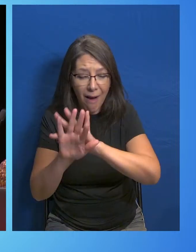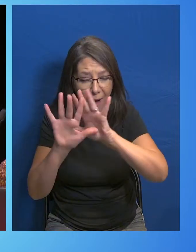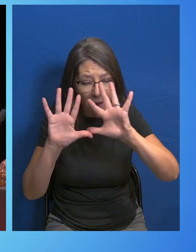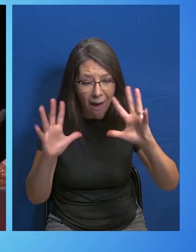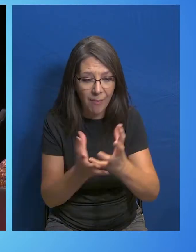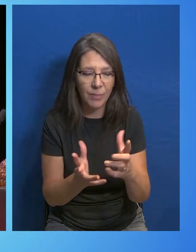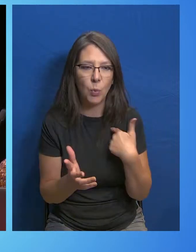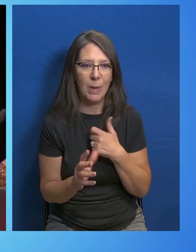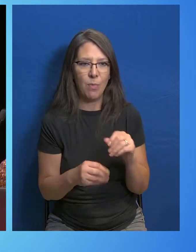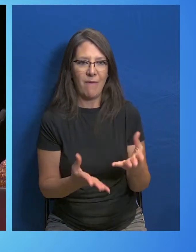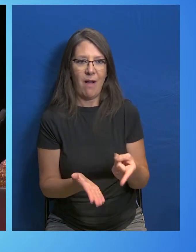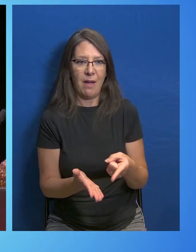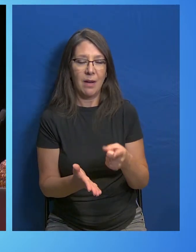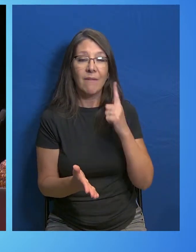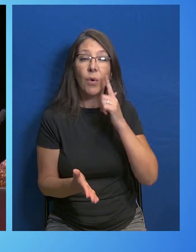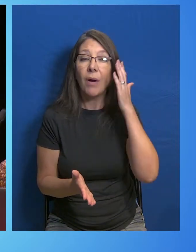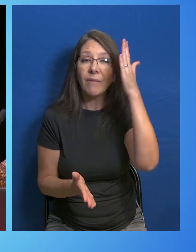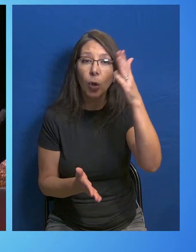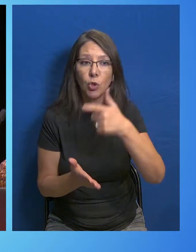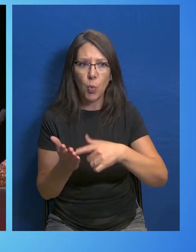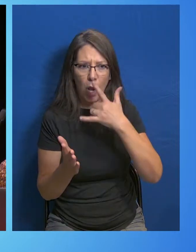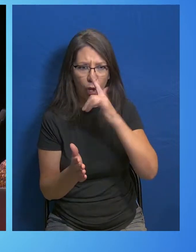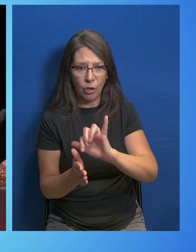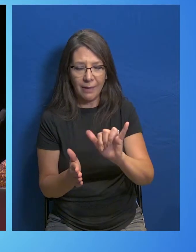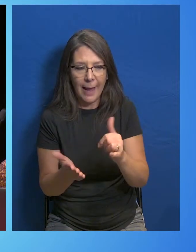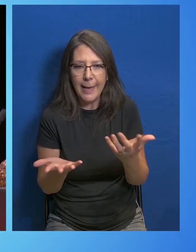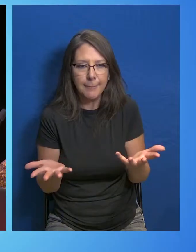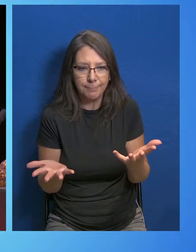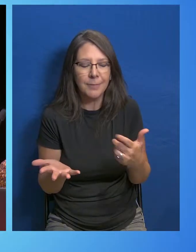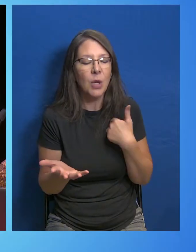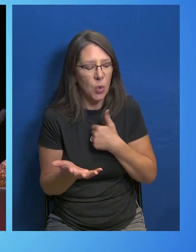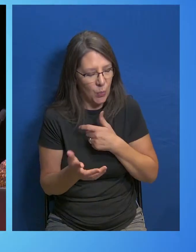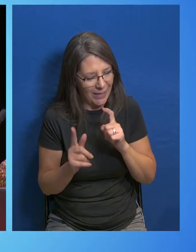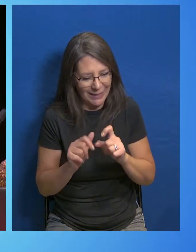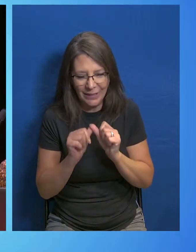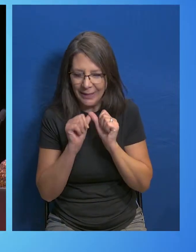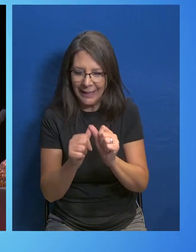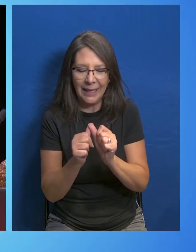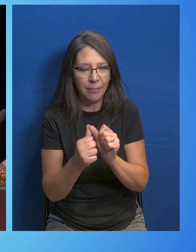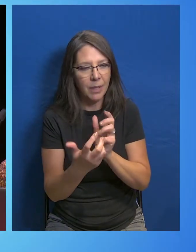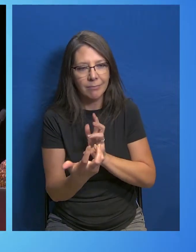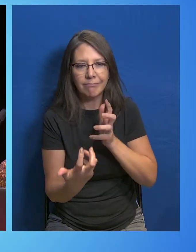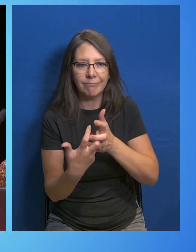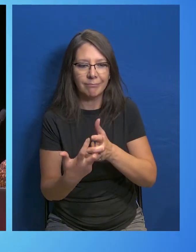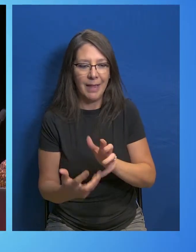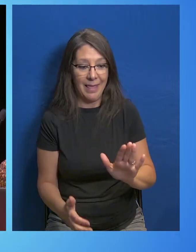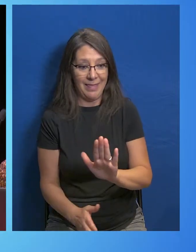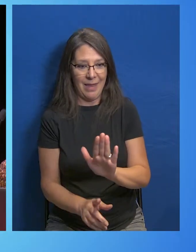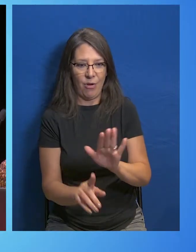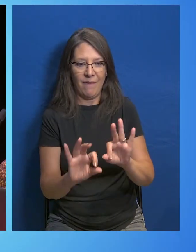looks like in the future, we need to keep the needs of the families and students first.